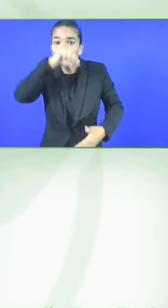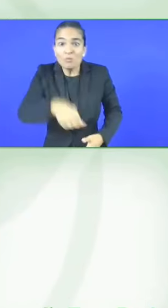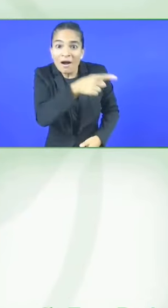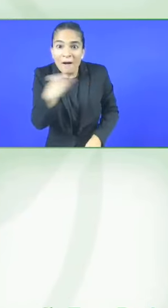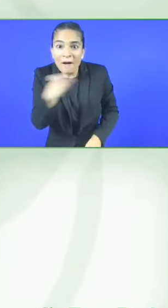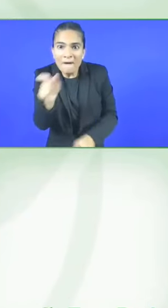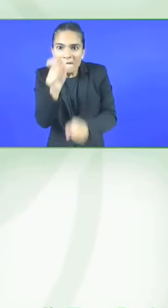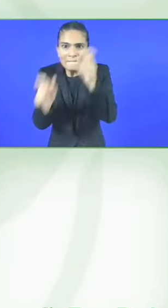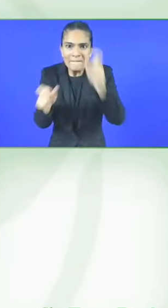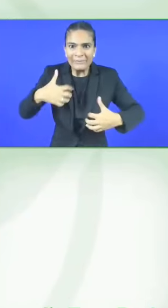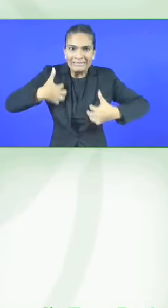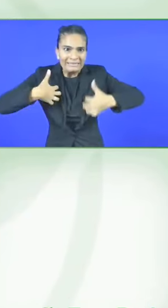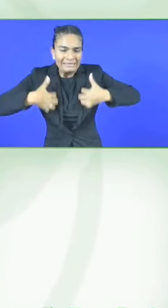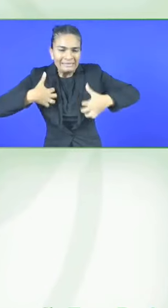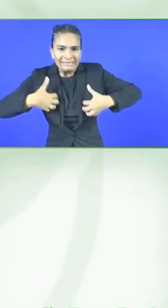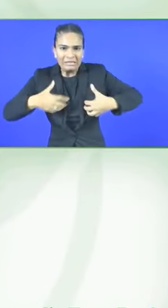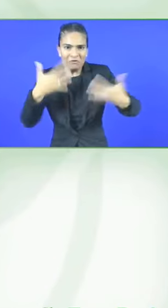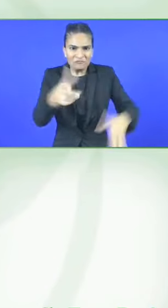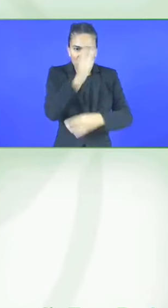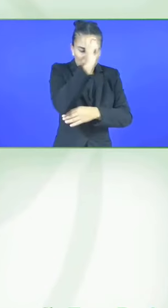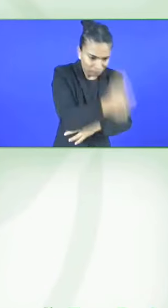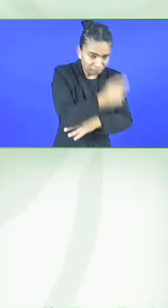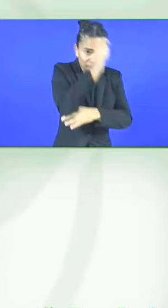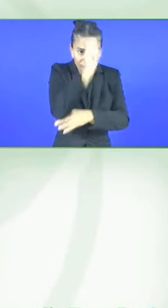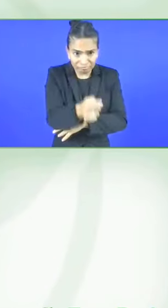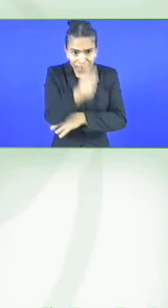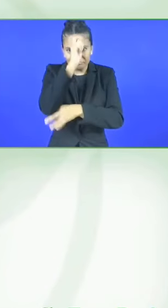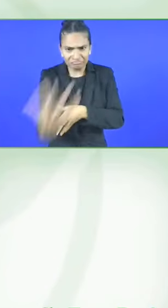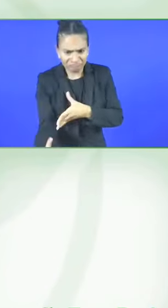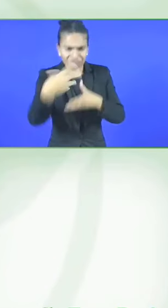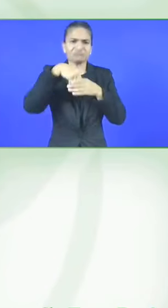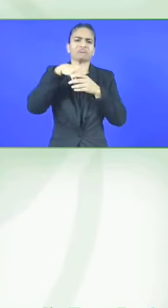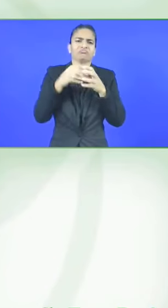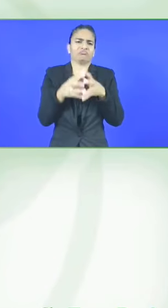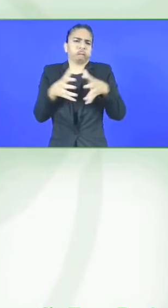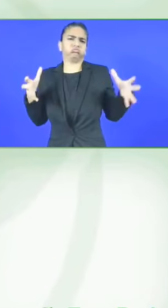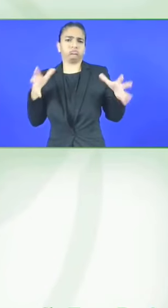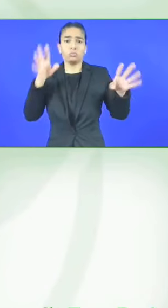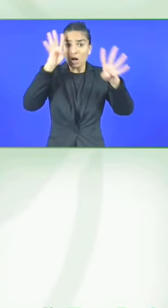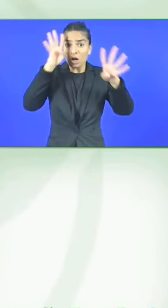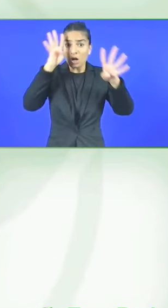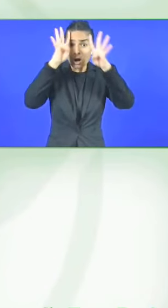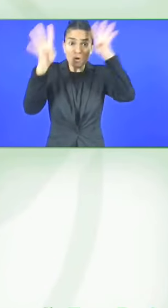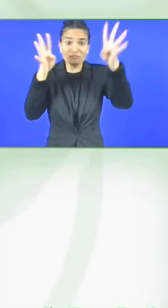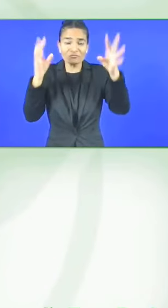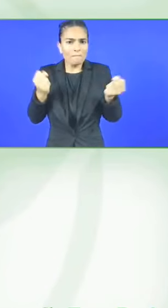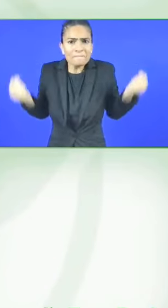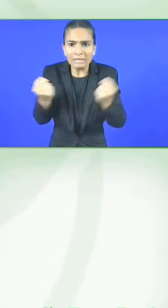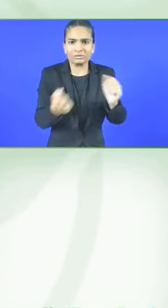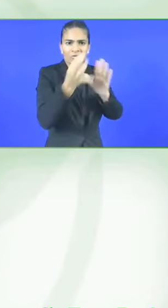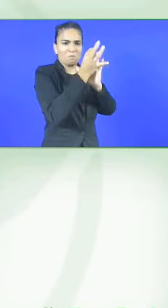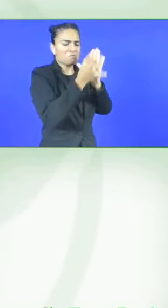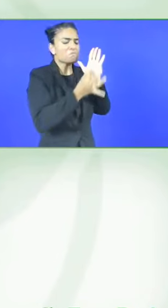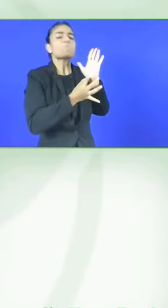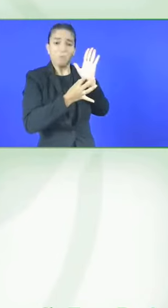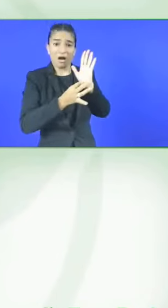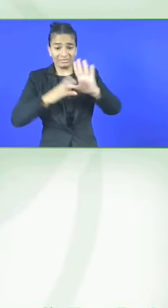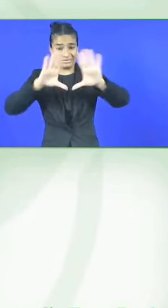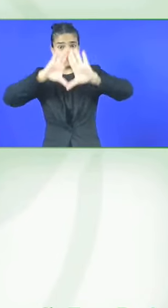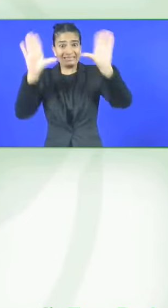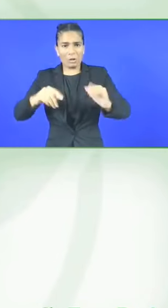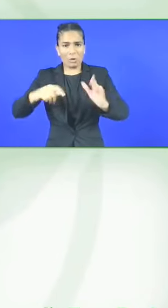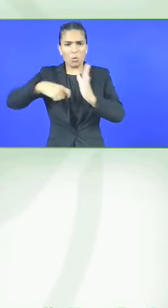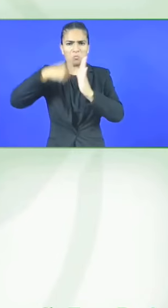Mr. Gallegos is not going to join me in the room, I can actually say to you all, and please bring on that music because I think I'm standing here on my